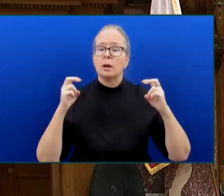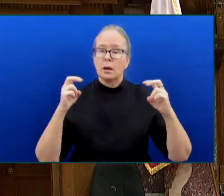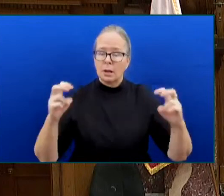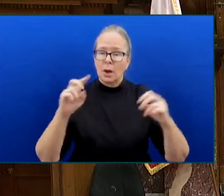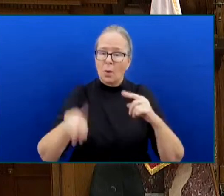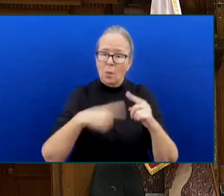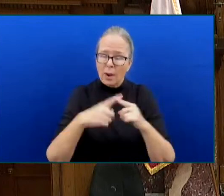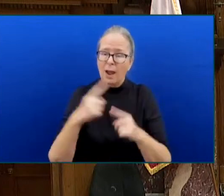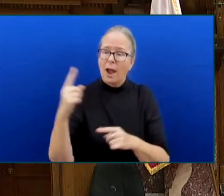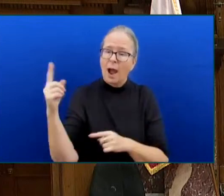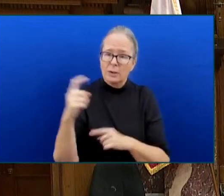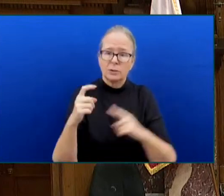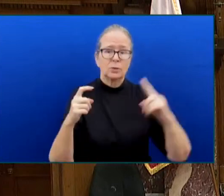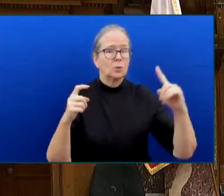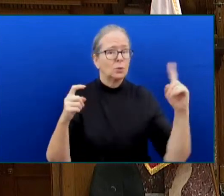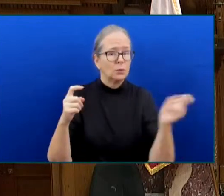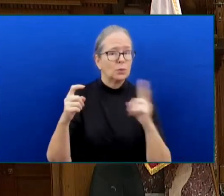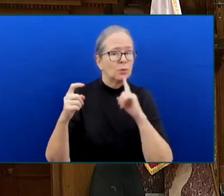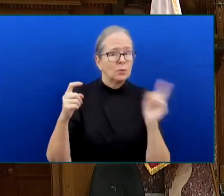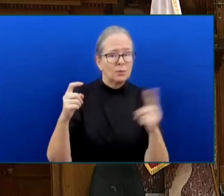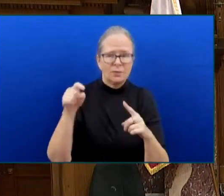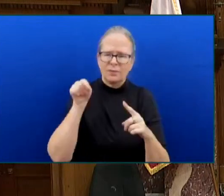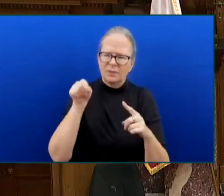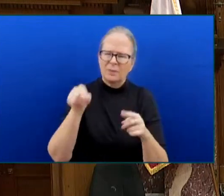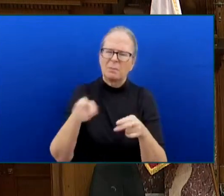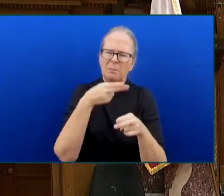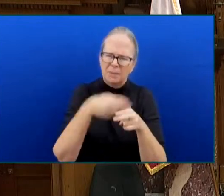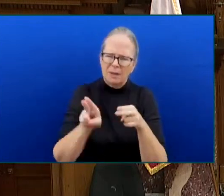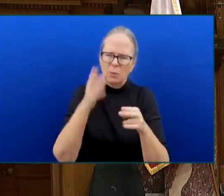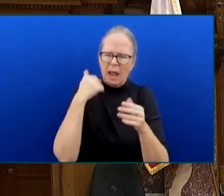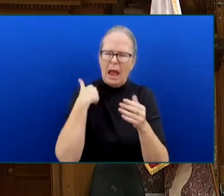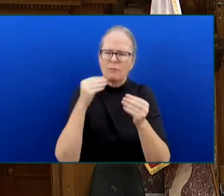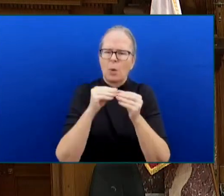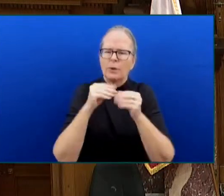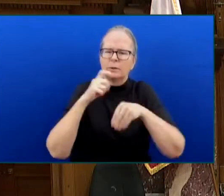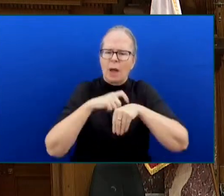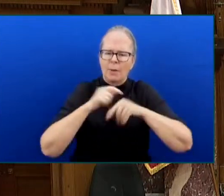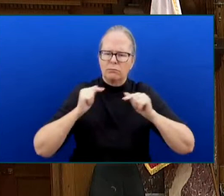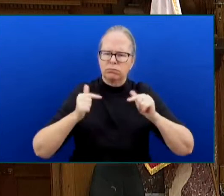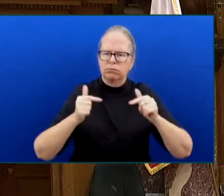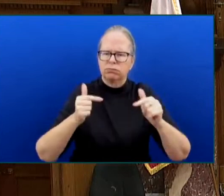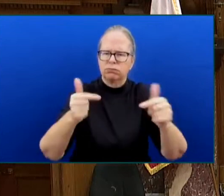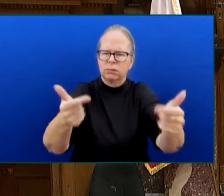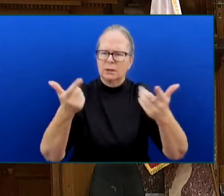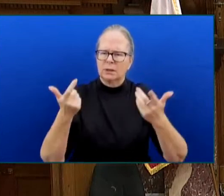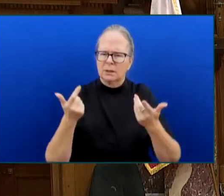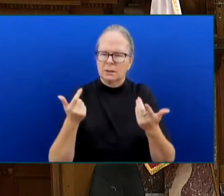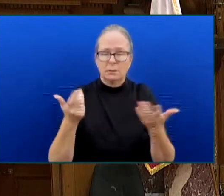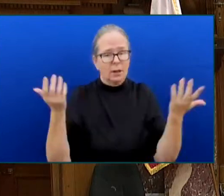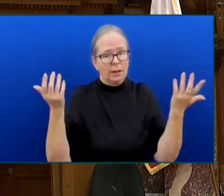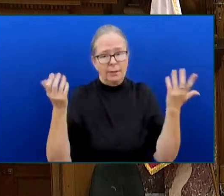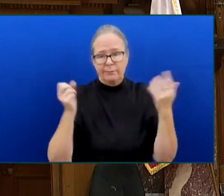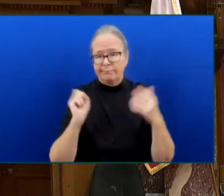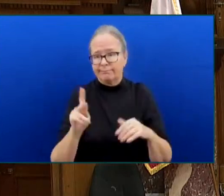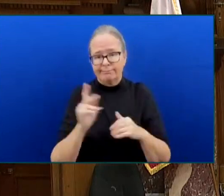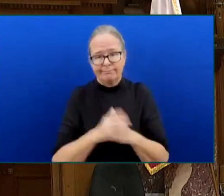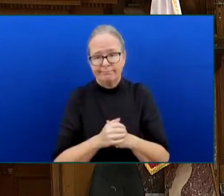can, because then we would have more time for questions. Thank you very much. Question period is now over. Madam Clerk.